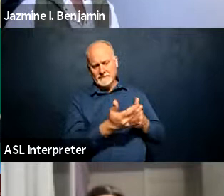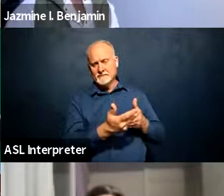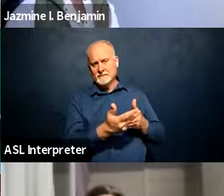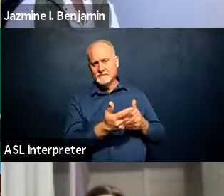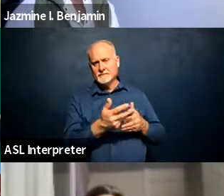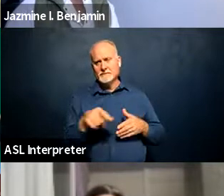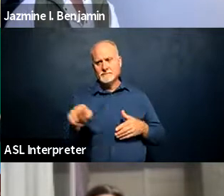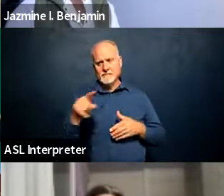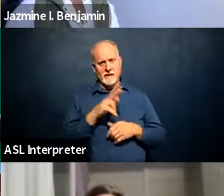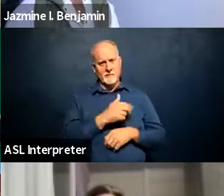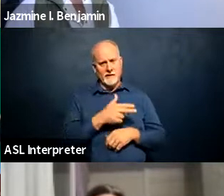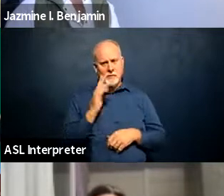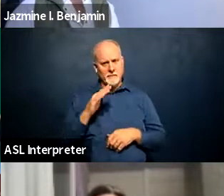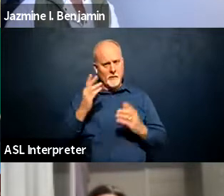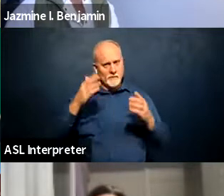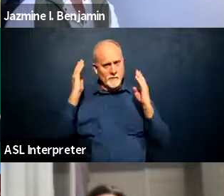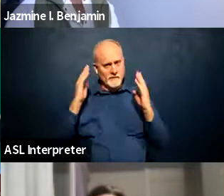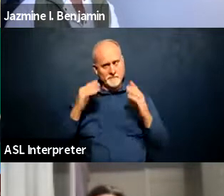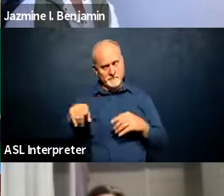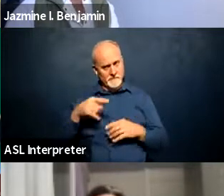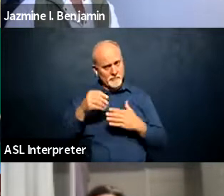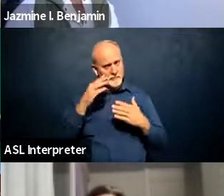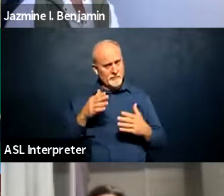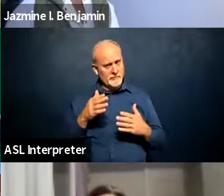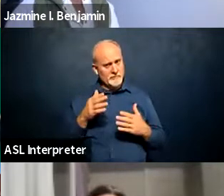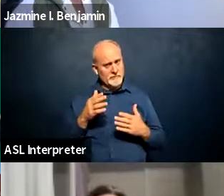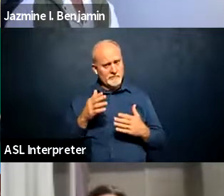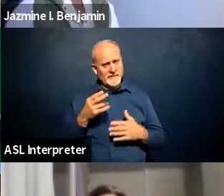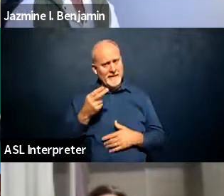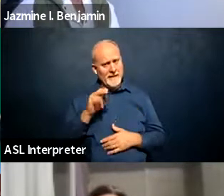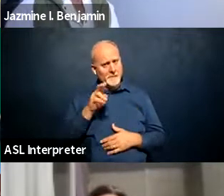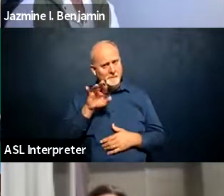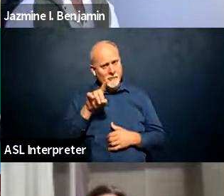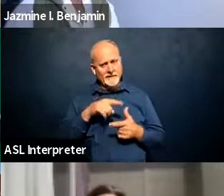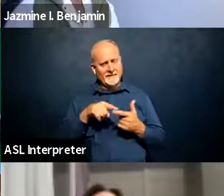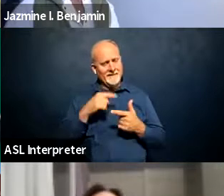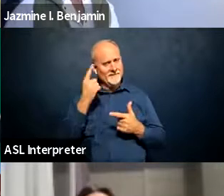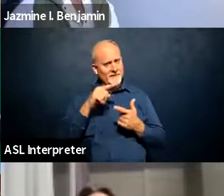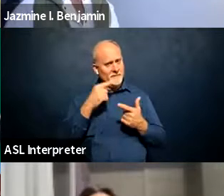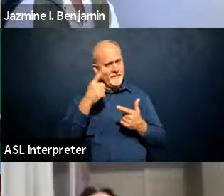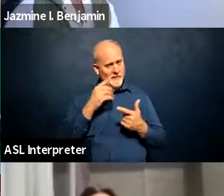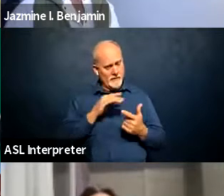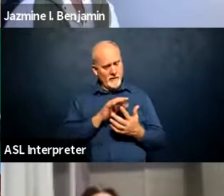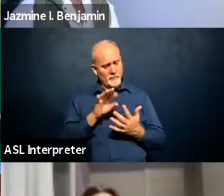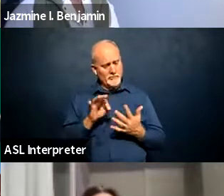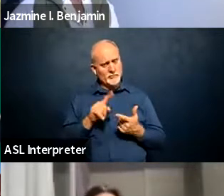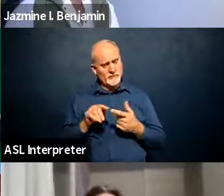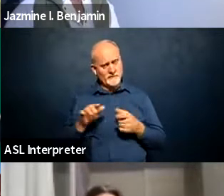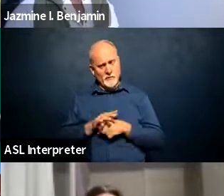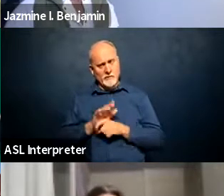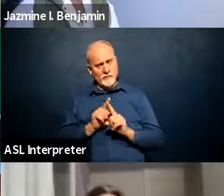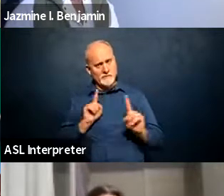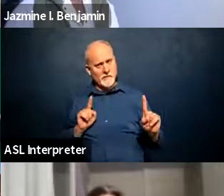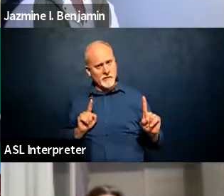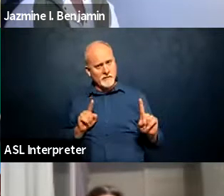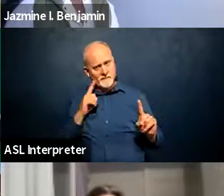area hospitals and healthcare providers, will students taking hybrid or face-to-face courses be given an option to participate fully remotely